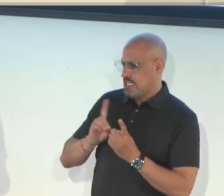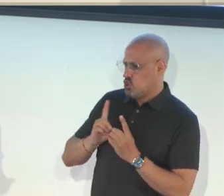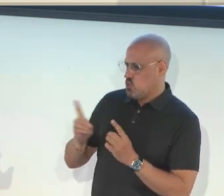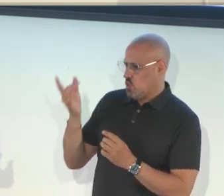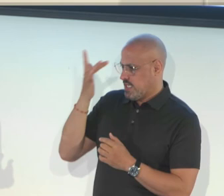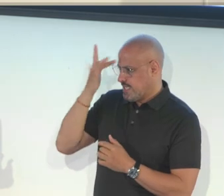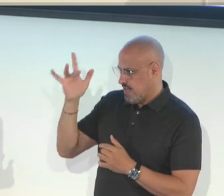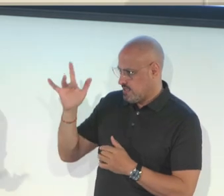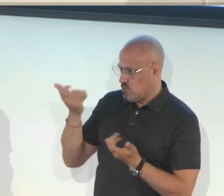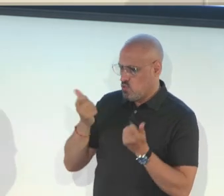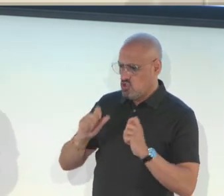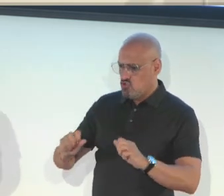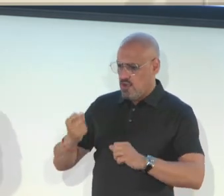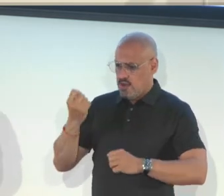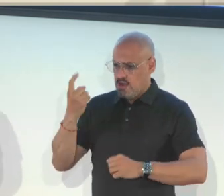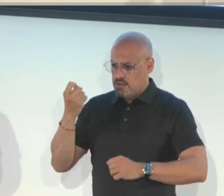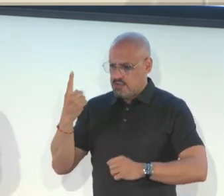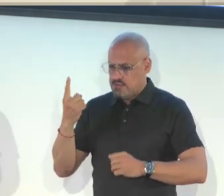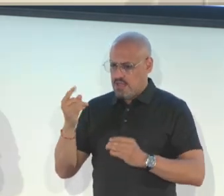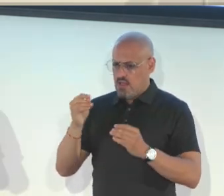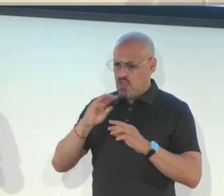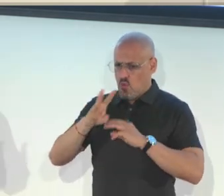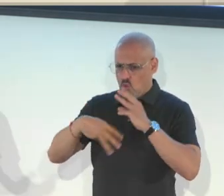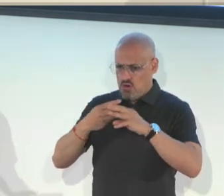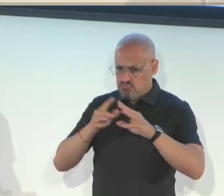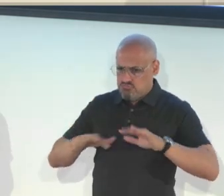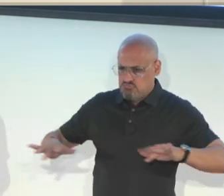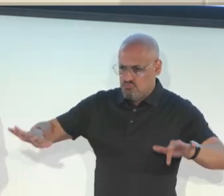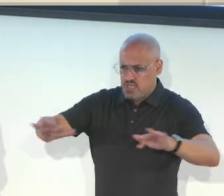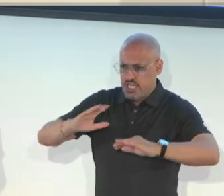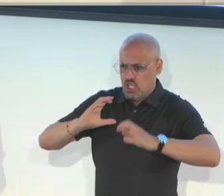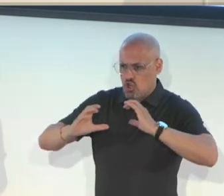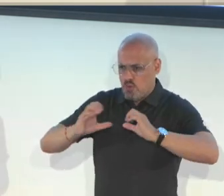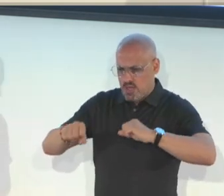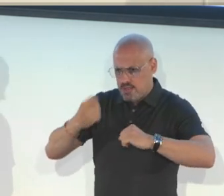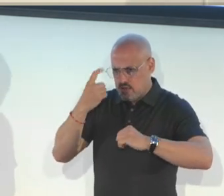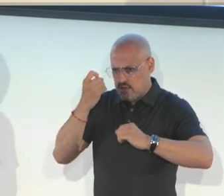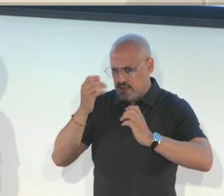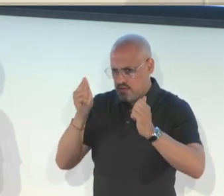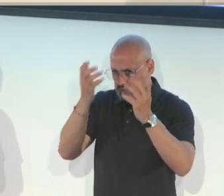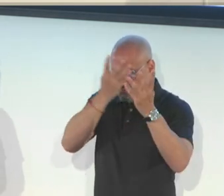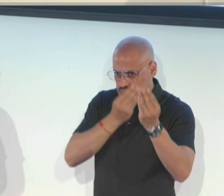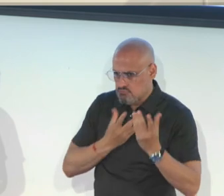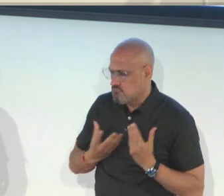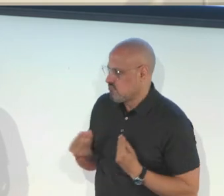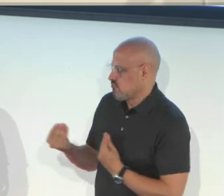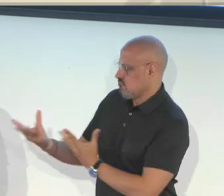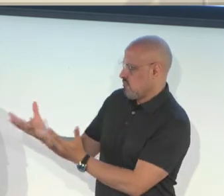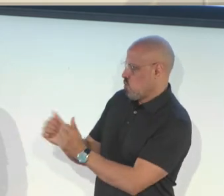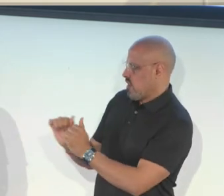to understand the world around us and communicate that understanding to others.